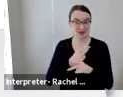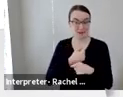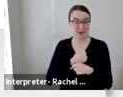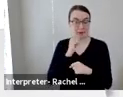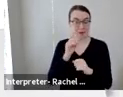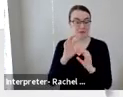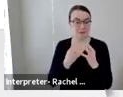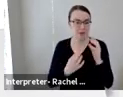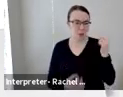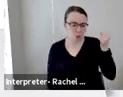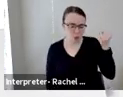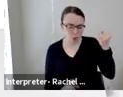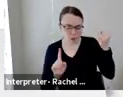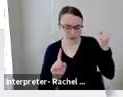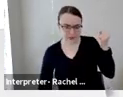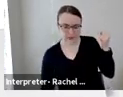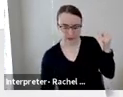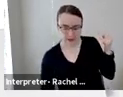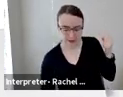Give me 1 second.